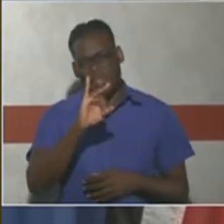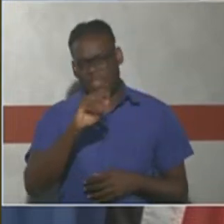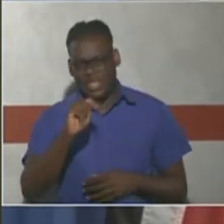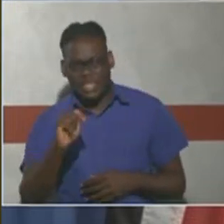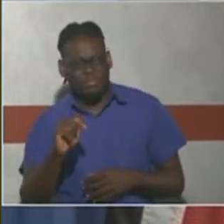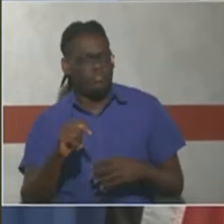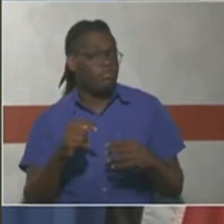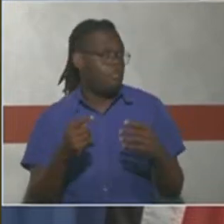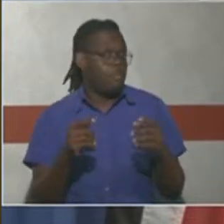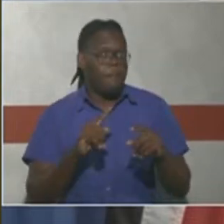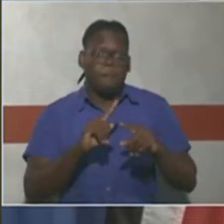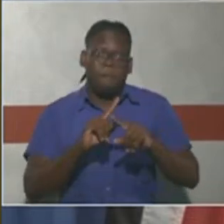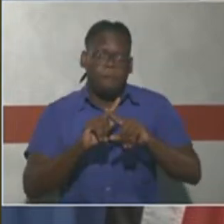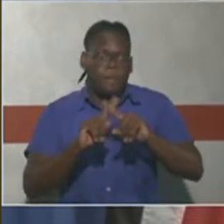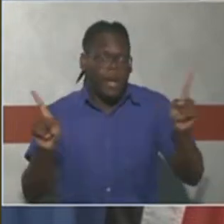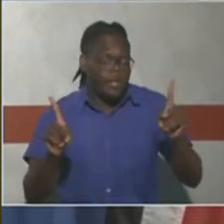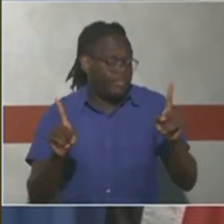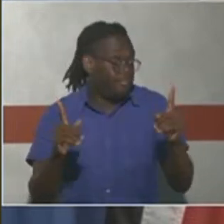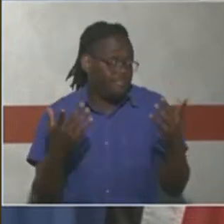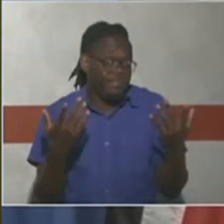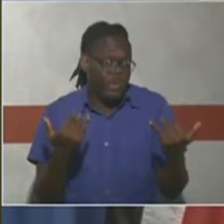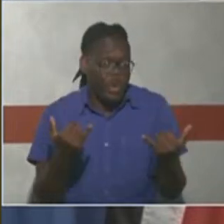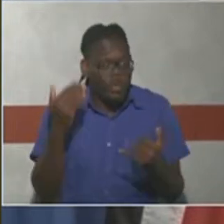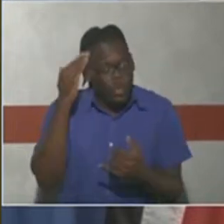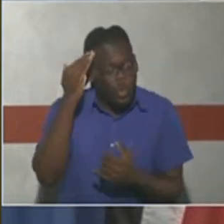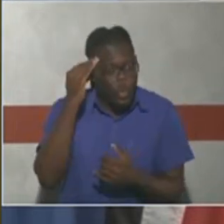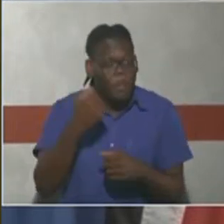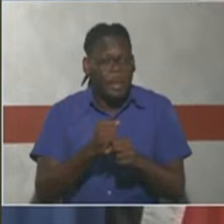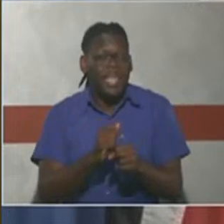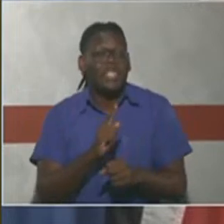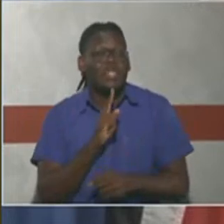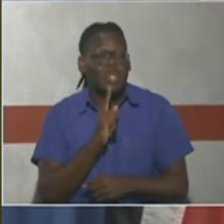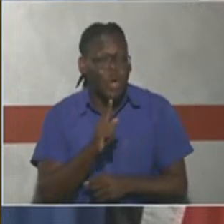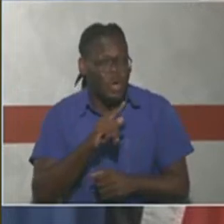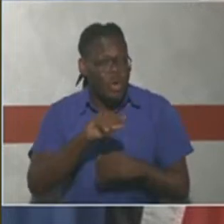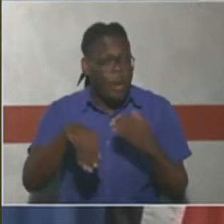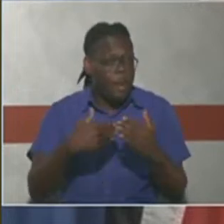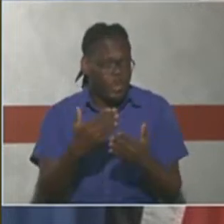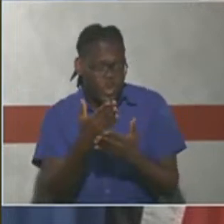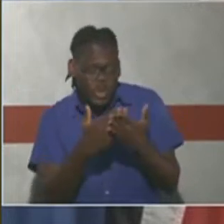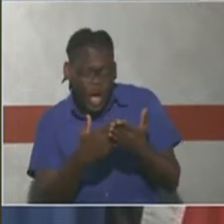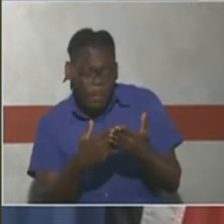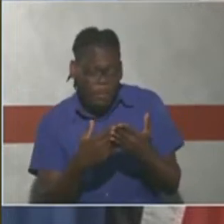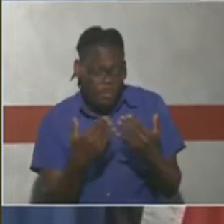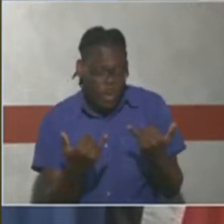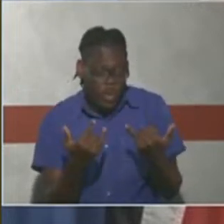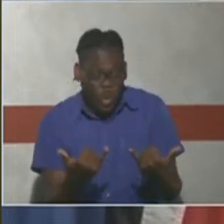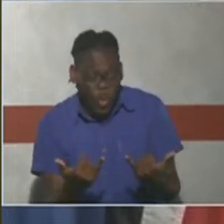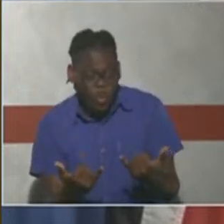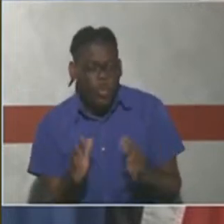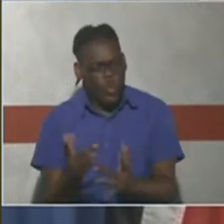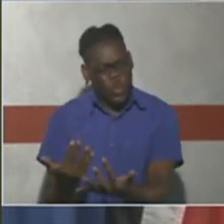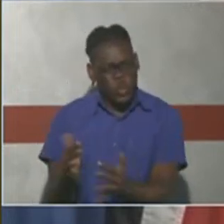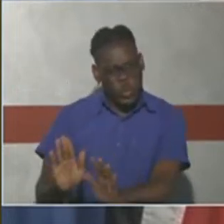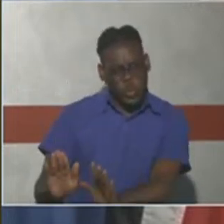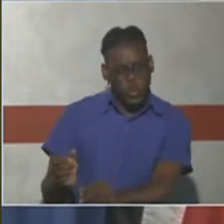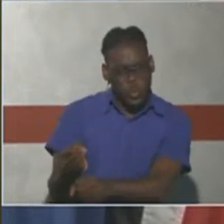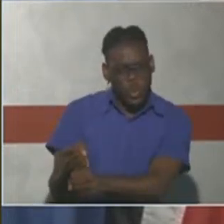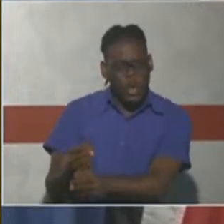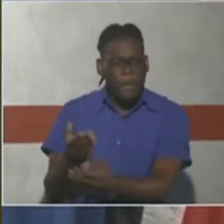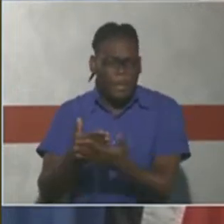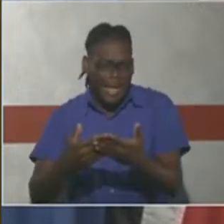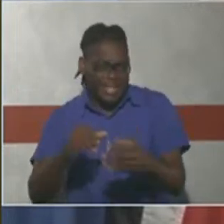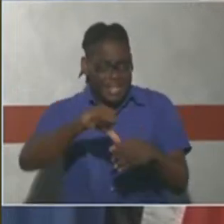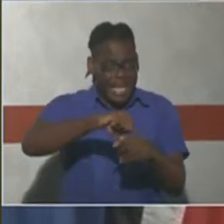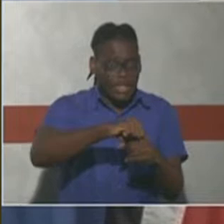would not be a factor in this first tranche of gas. But if there's more gas to come from our own